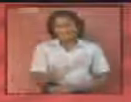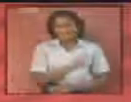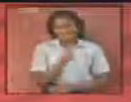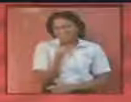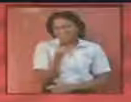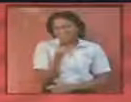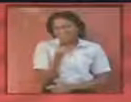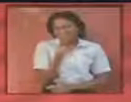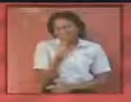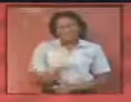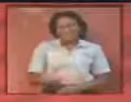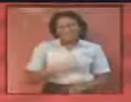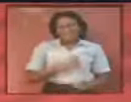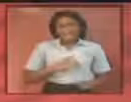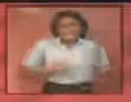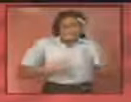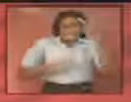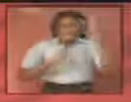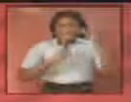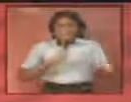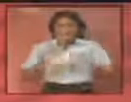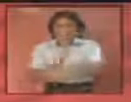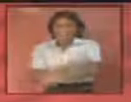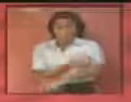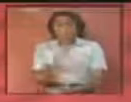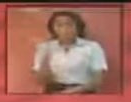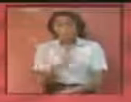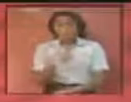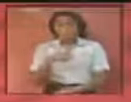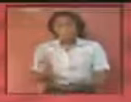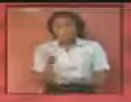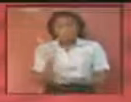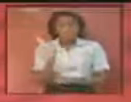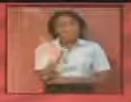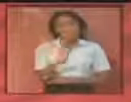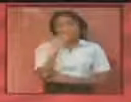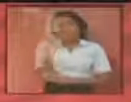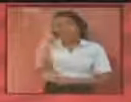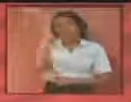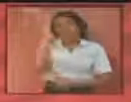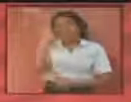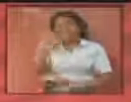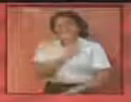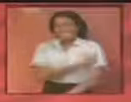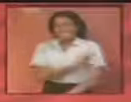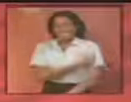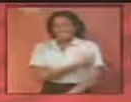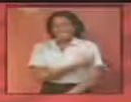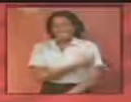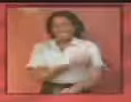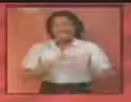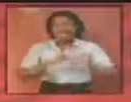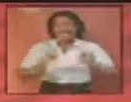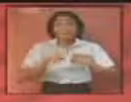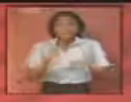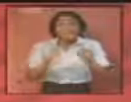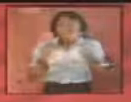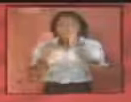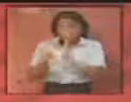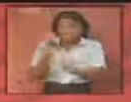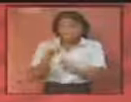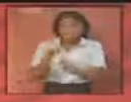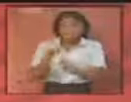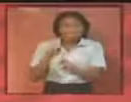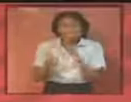you don't end up in hospital, and of course you don't end up dying. So now consider an unvaccinated person. They have never seen